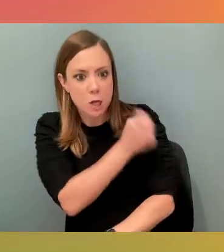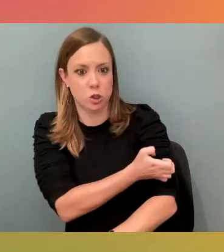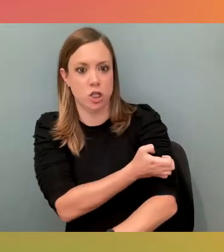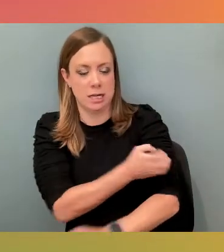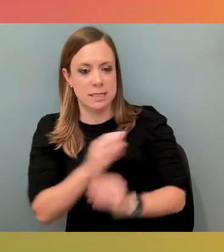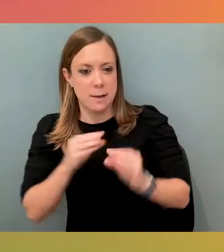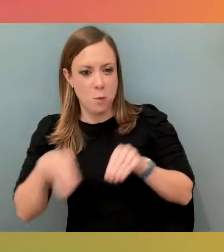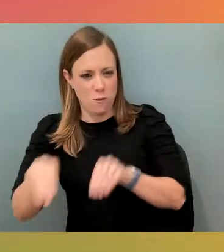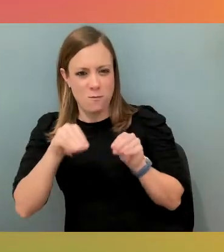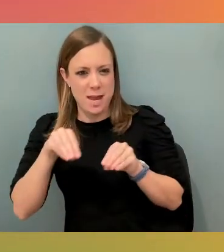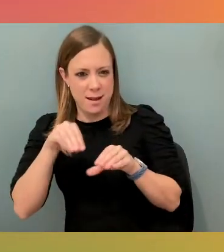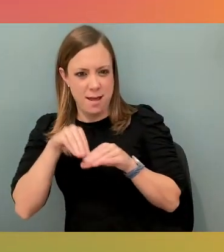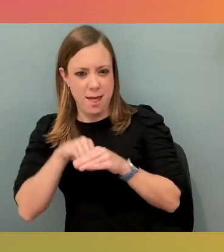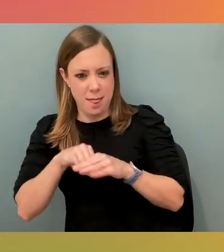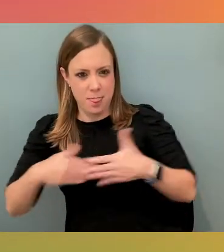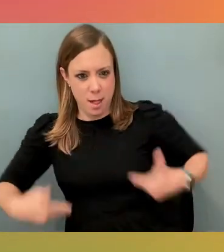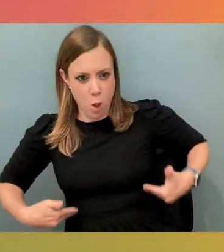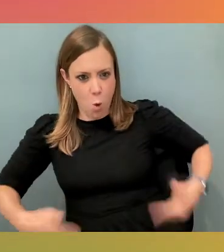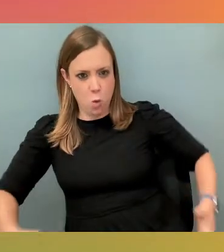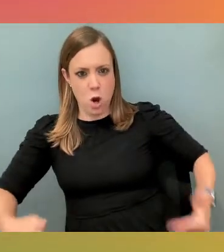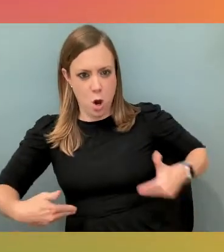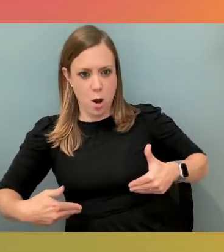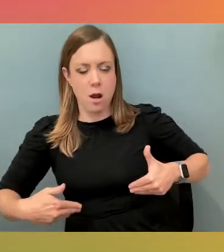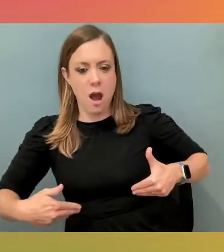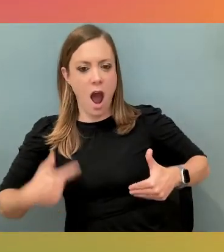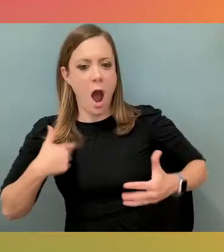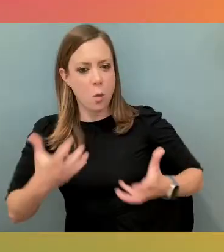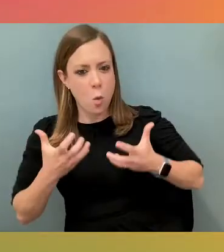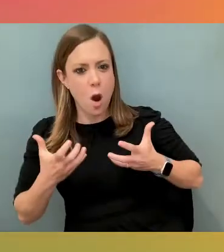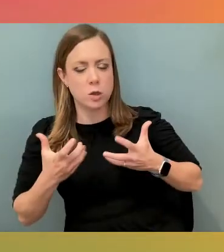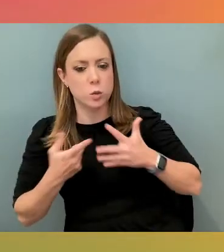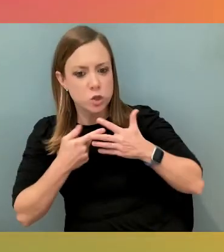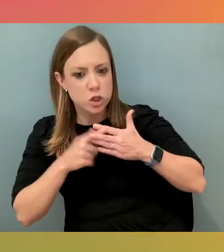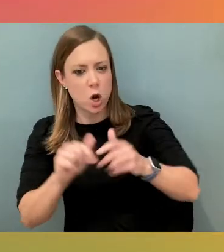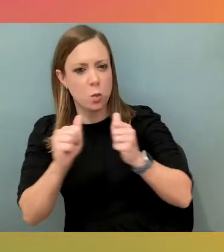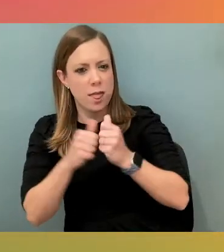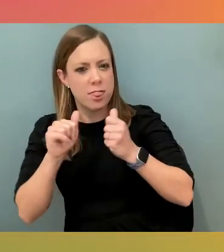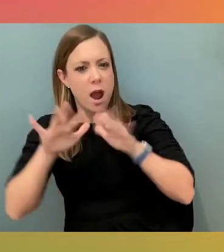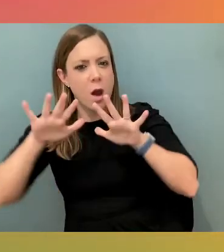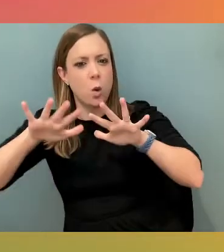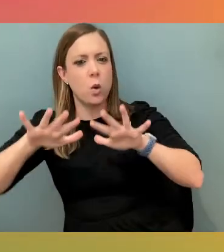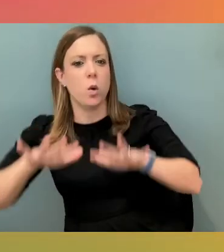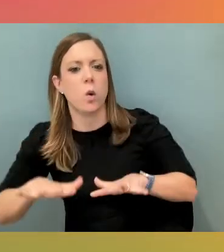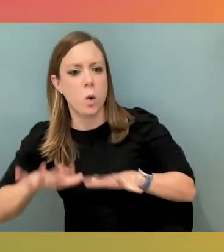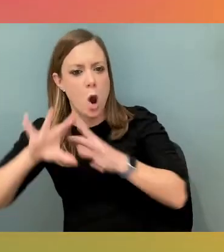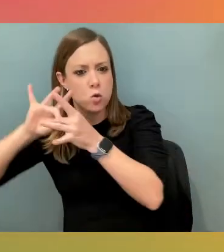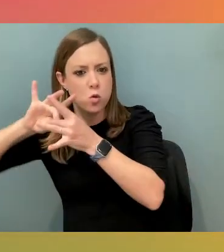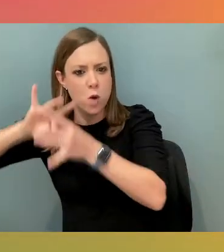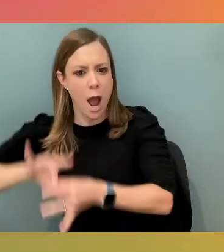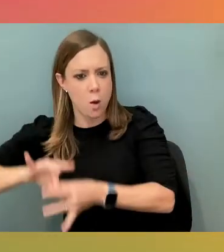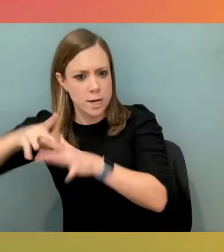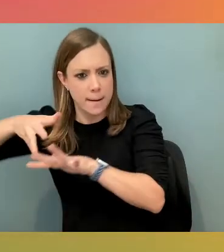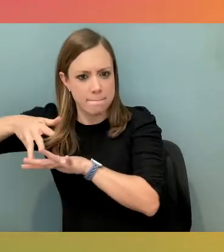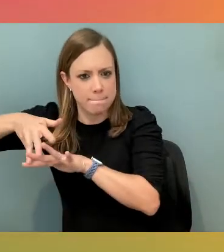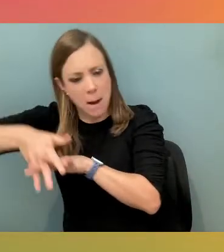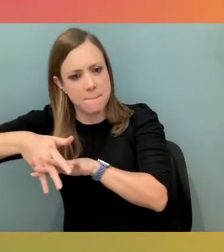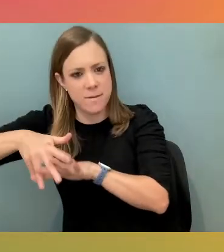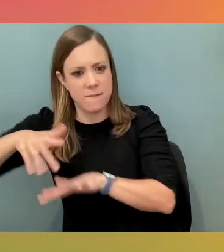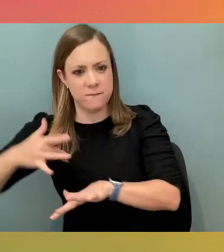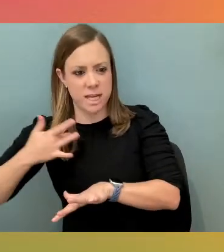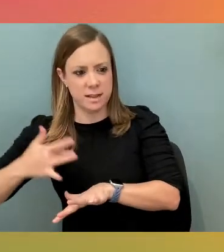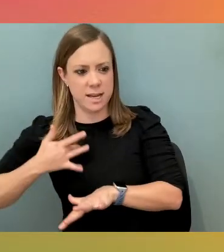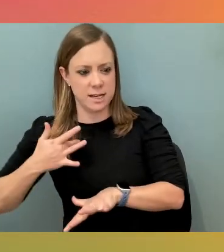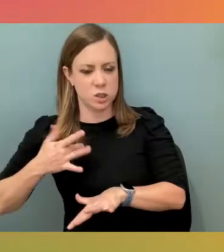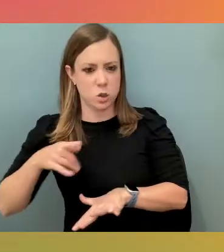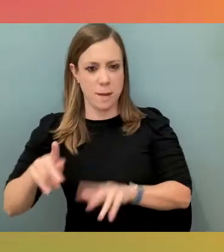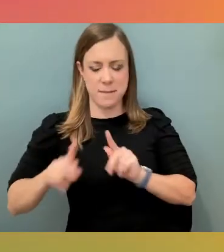really just wanted to kick things off with this calming and grounding feeling so that people were able to move into that more energizing